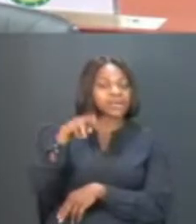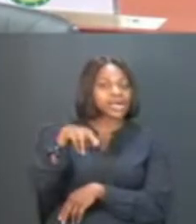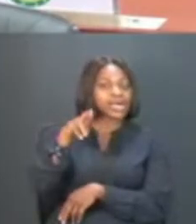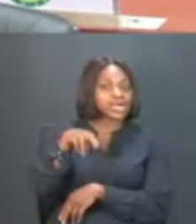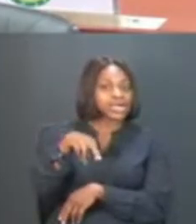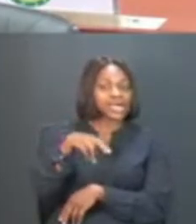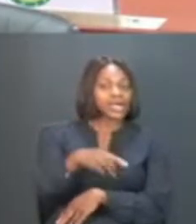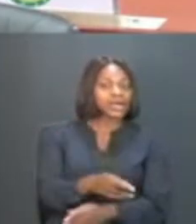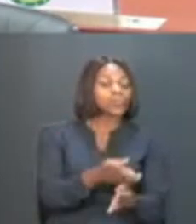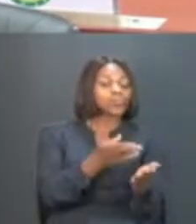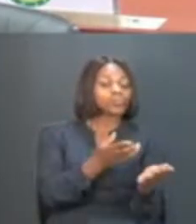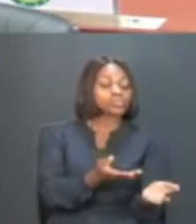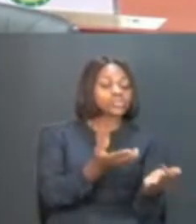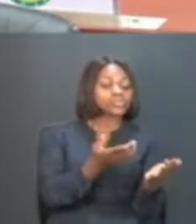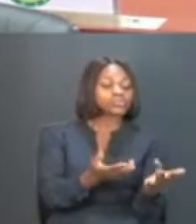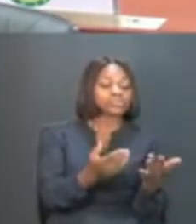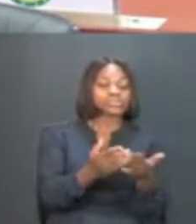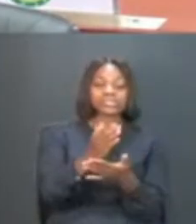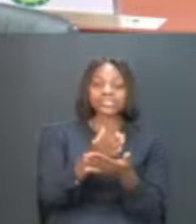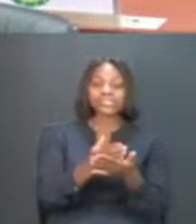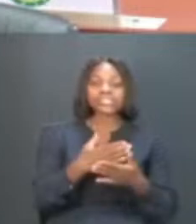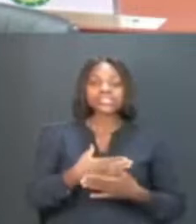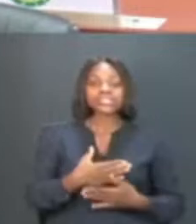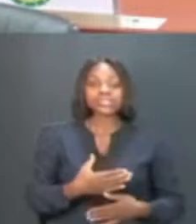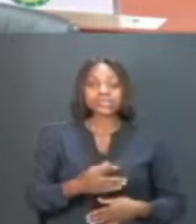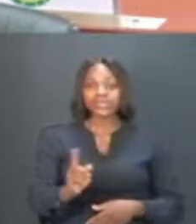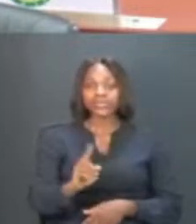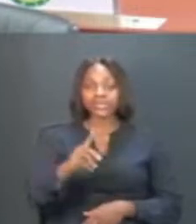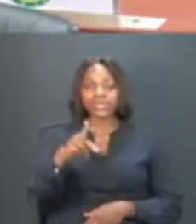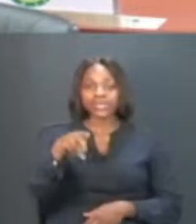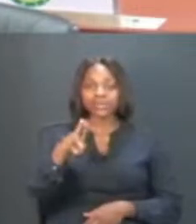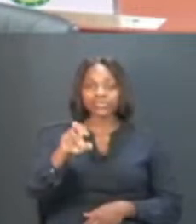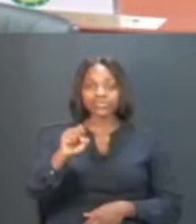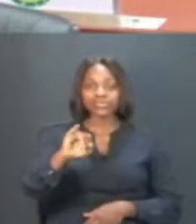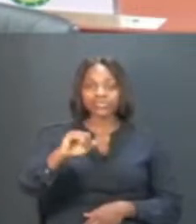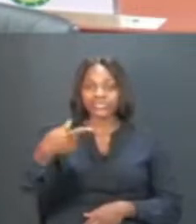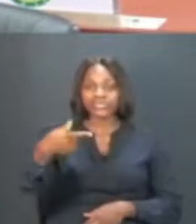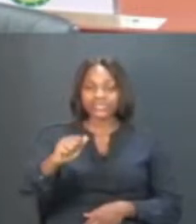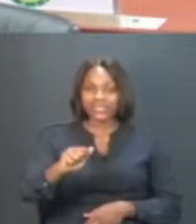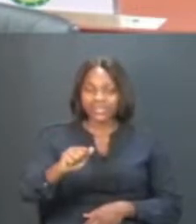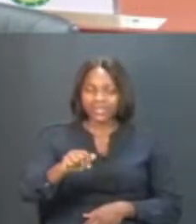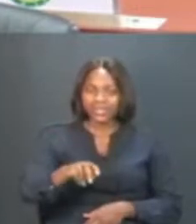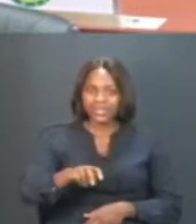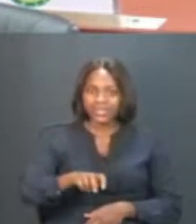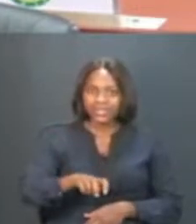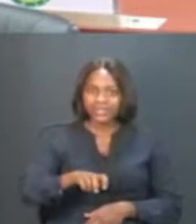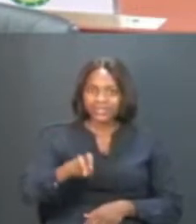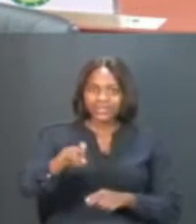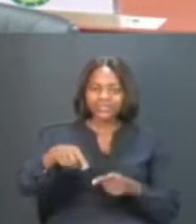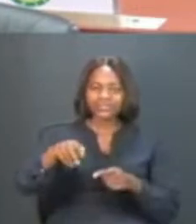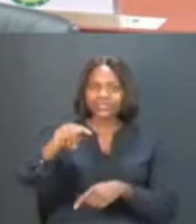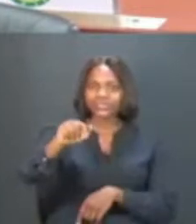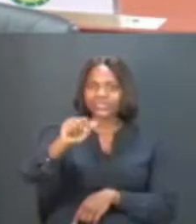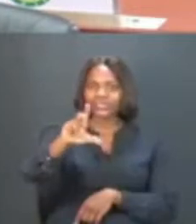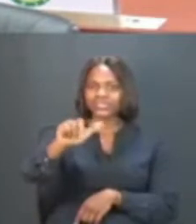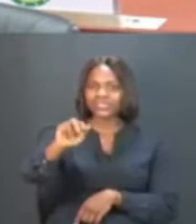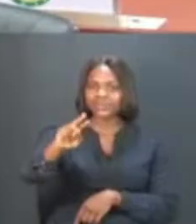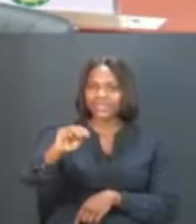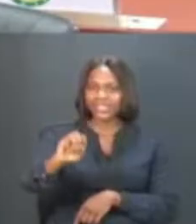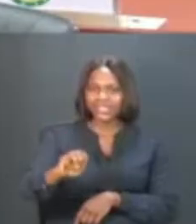and wait for someone in Pusiga to travel to Tamale to go and do